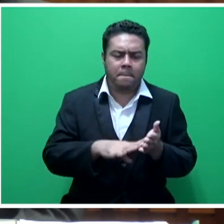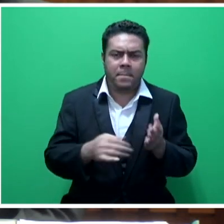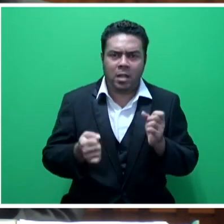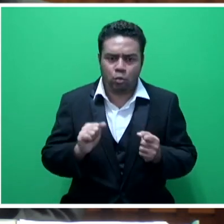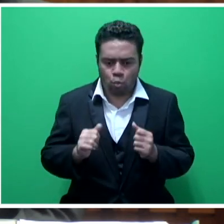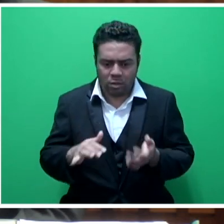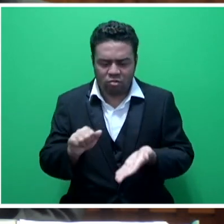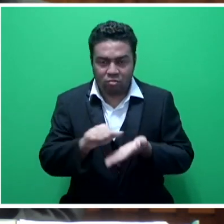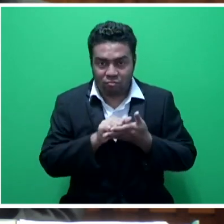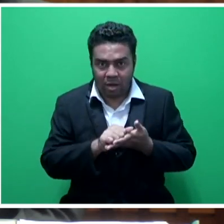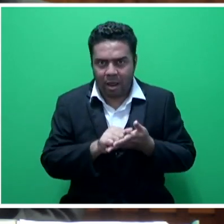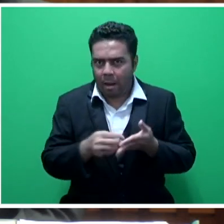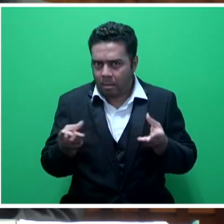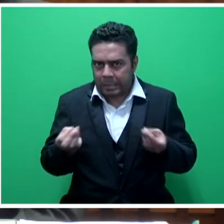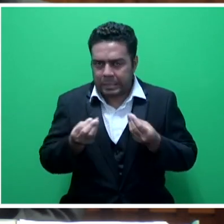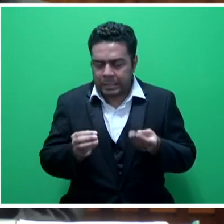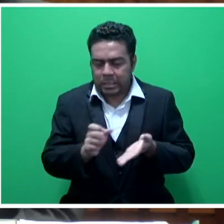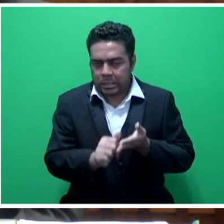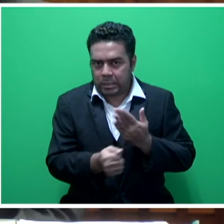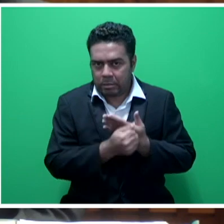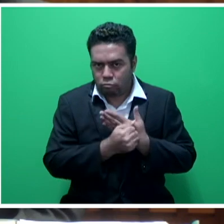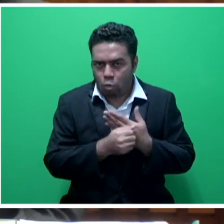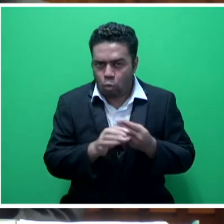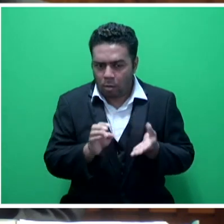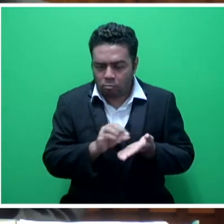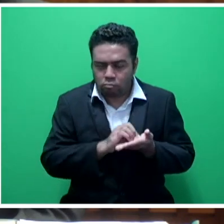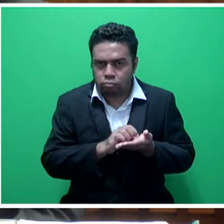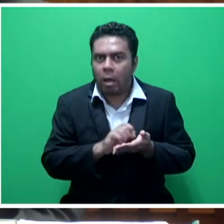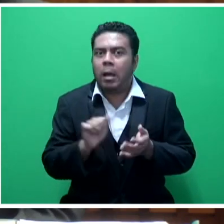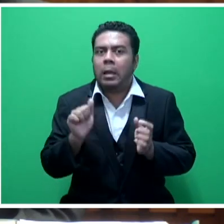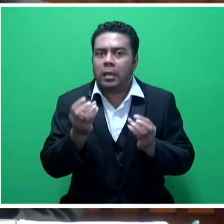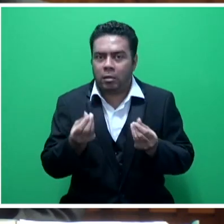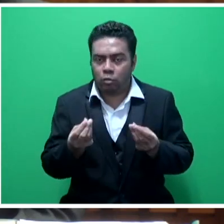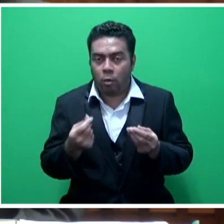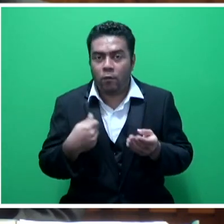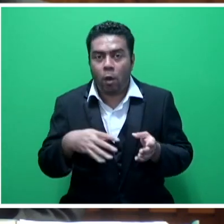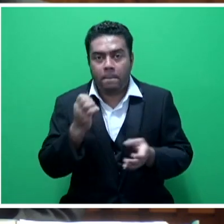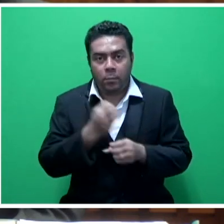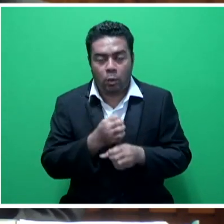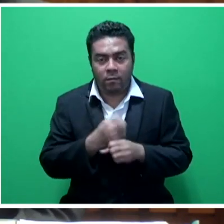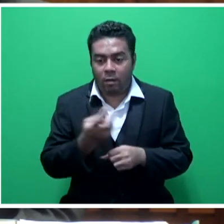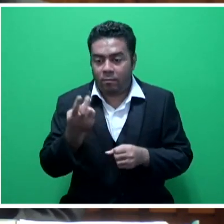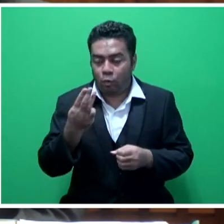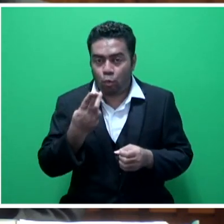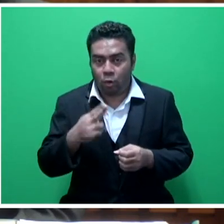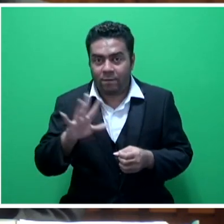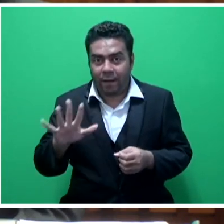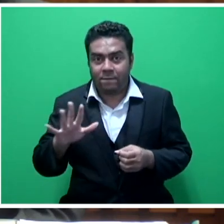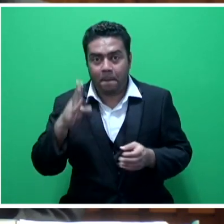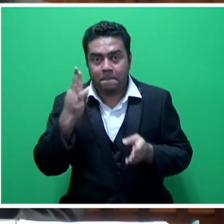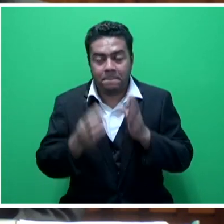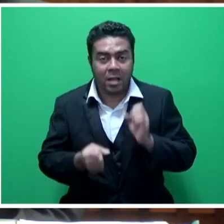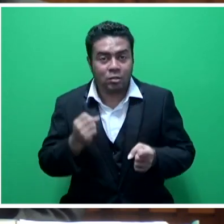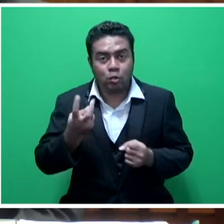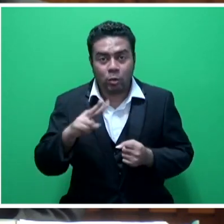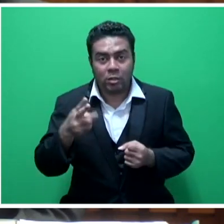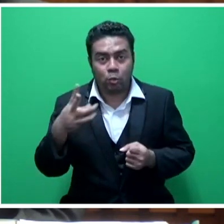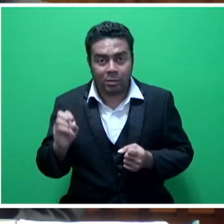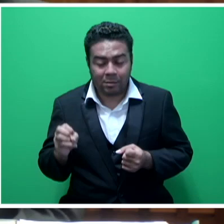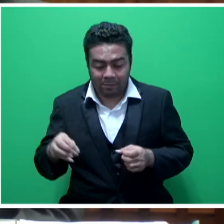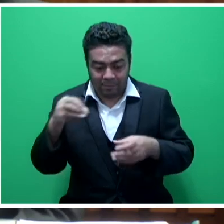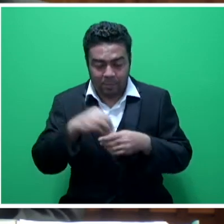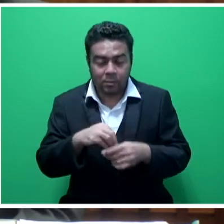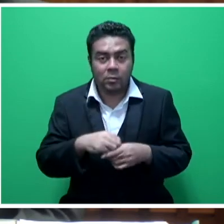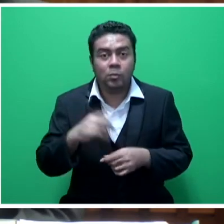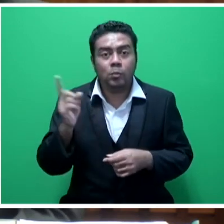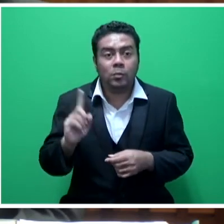and preserve cash. Further steps were implemented regarding employees on 25 March 2020. These include, Mr. Speaker, sir, 1.